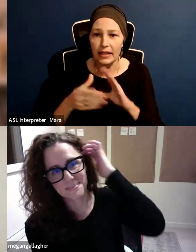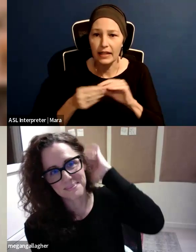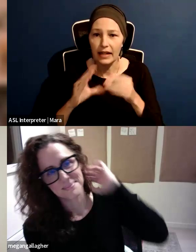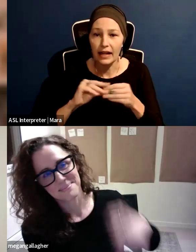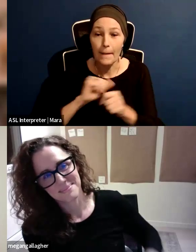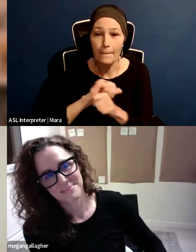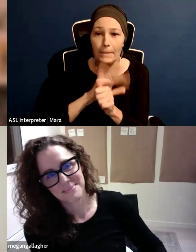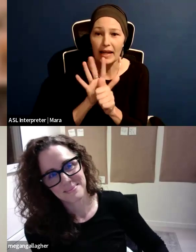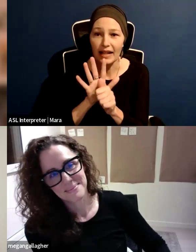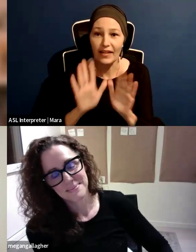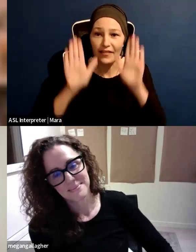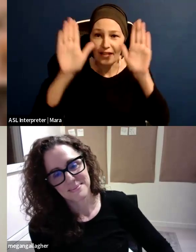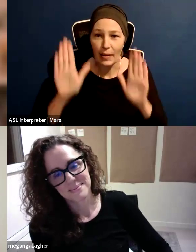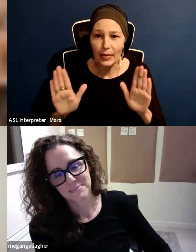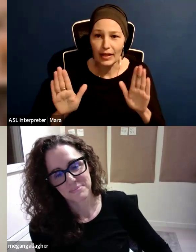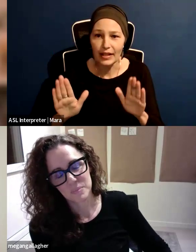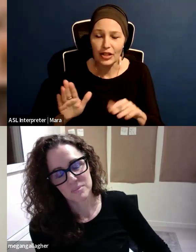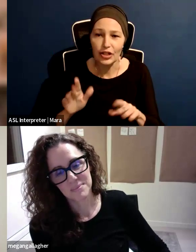fabulous All Her Fault.